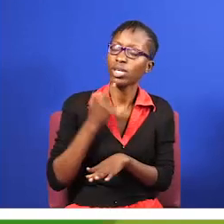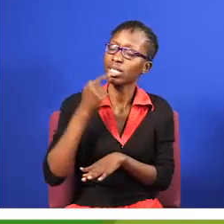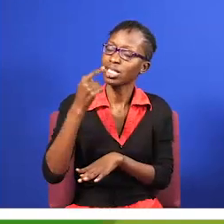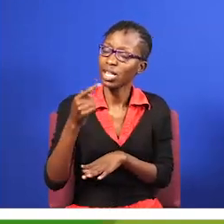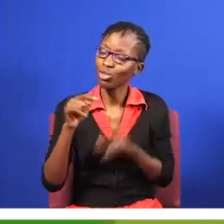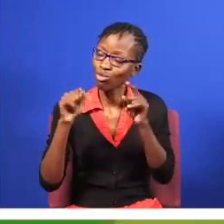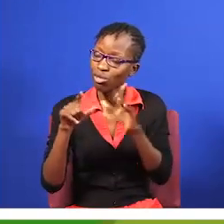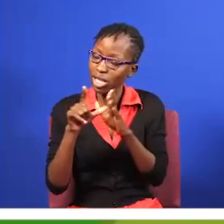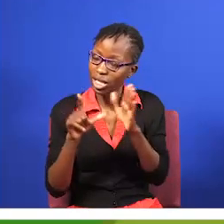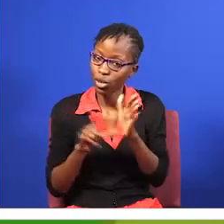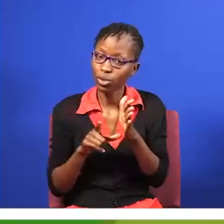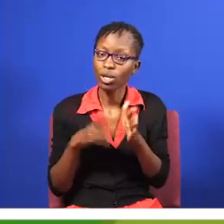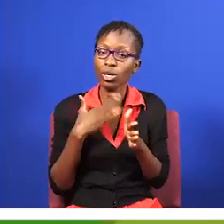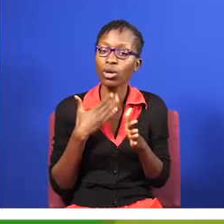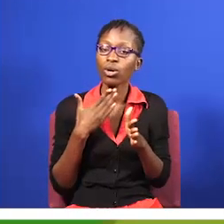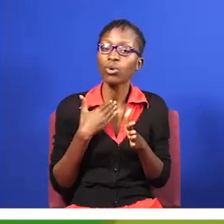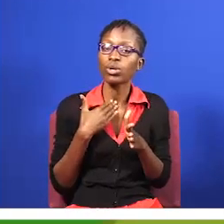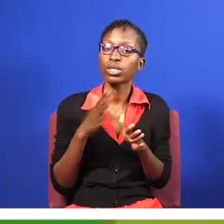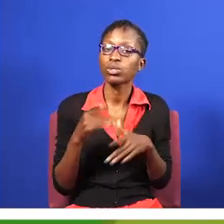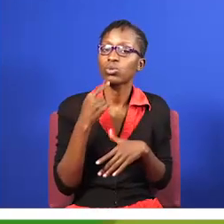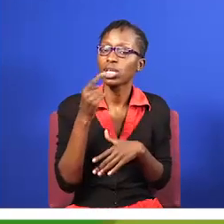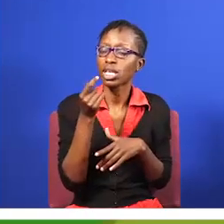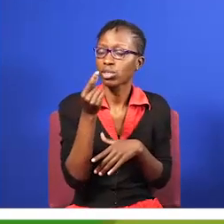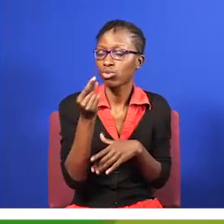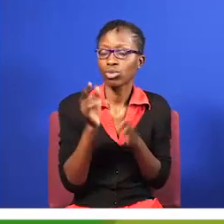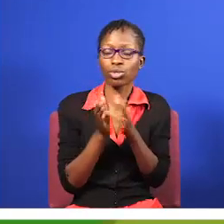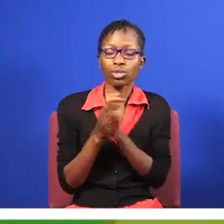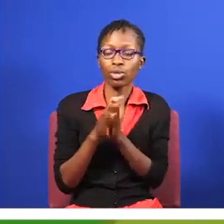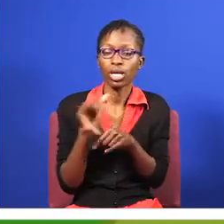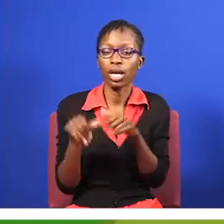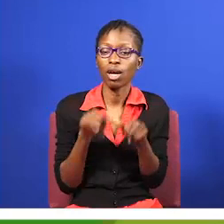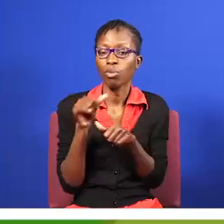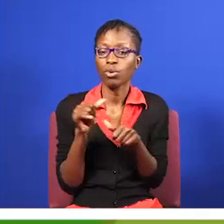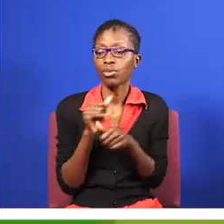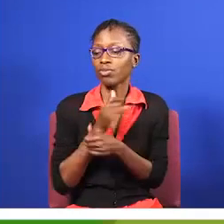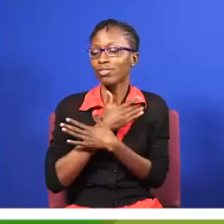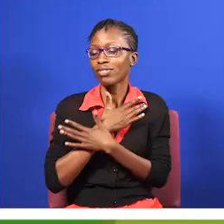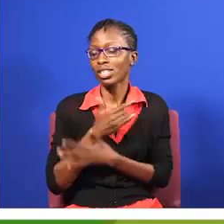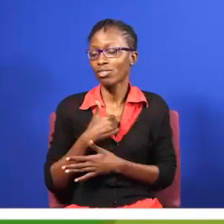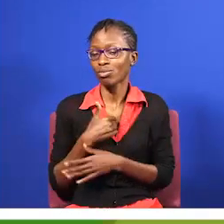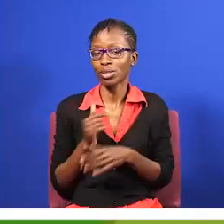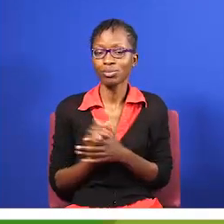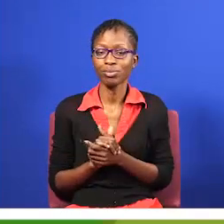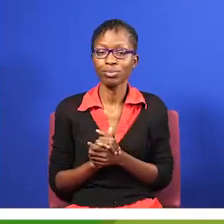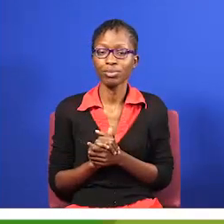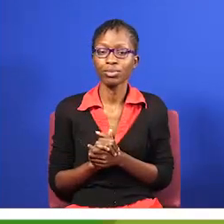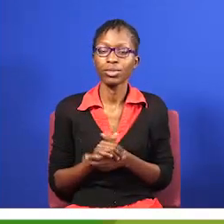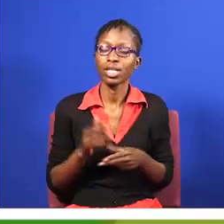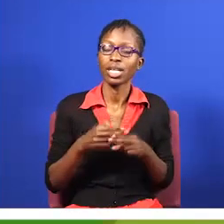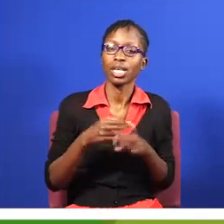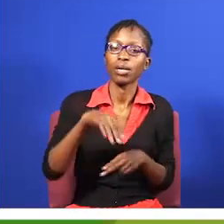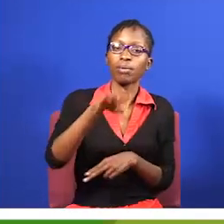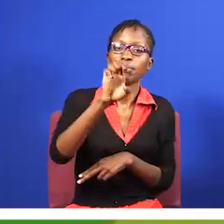my today's lesson, I want to give you a short story about some little friends of mine.